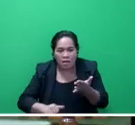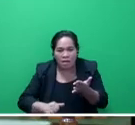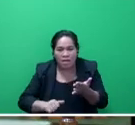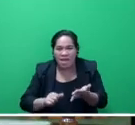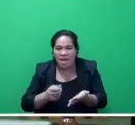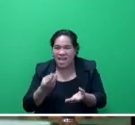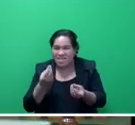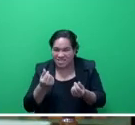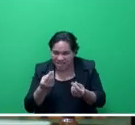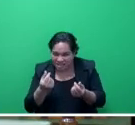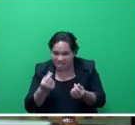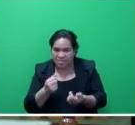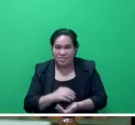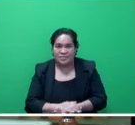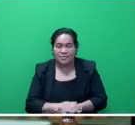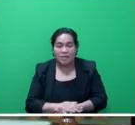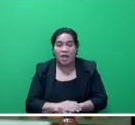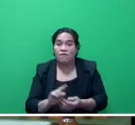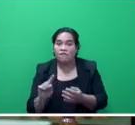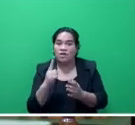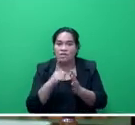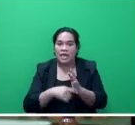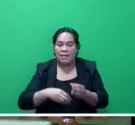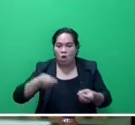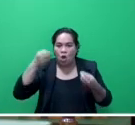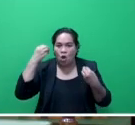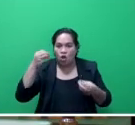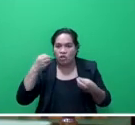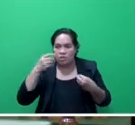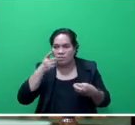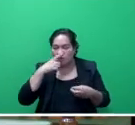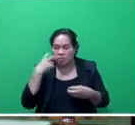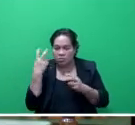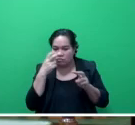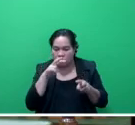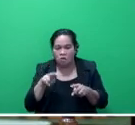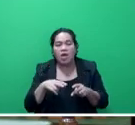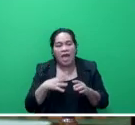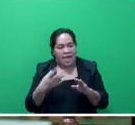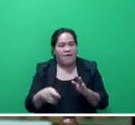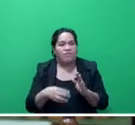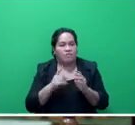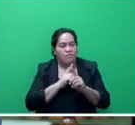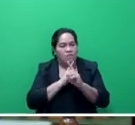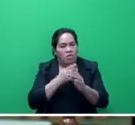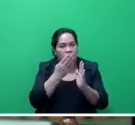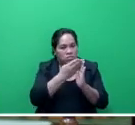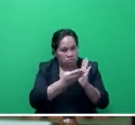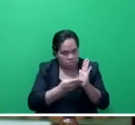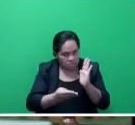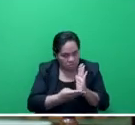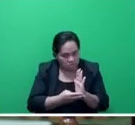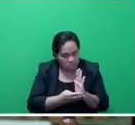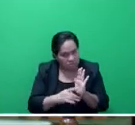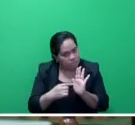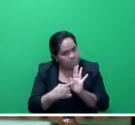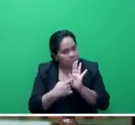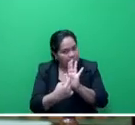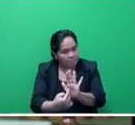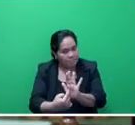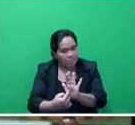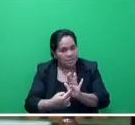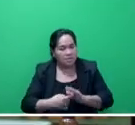For the first time, internal audits will be backed by a legal mandate. The amended bill has revised principles of responsible fiscal